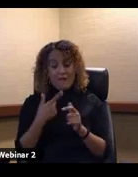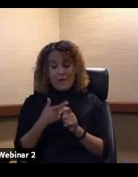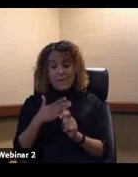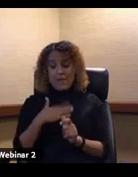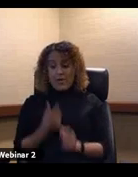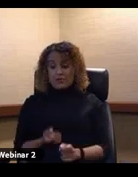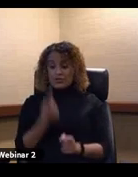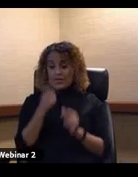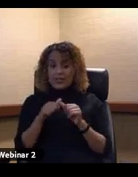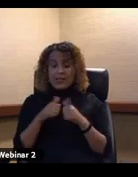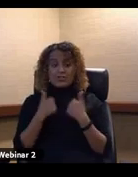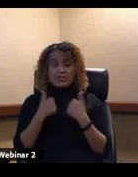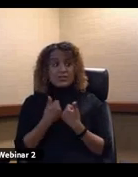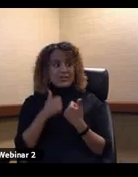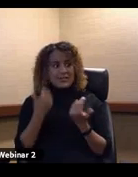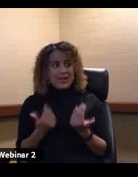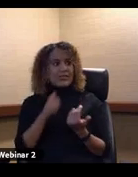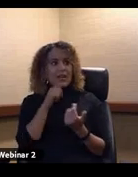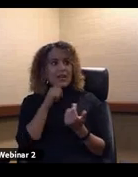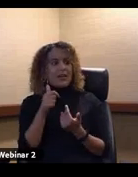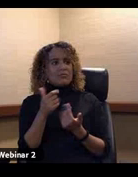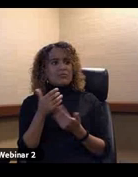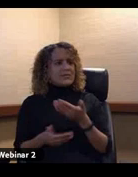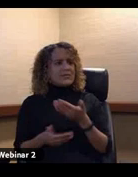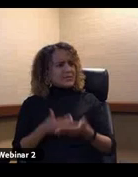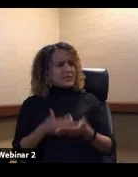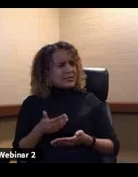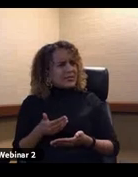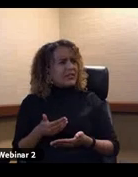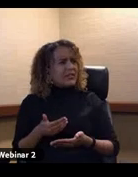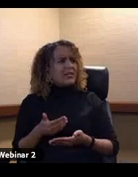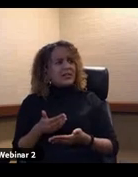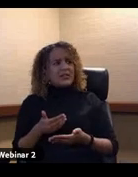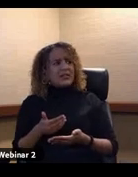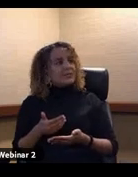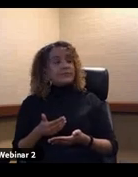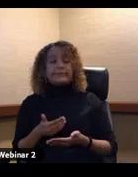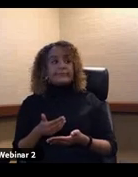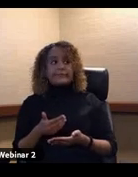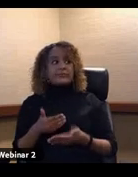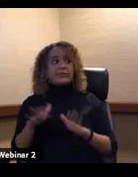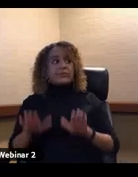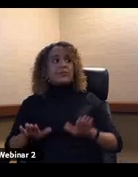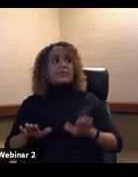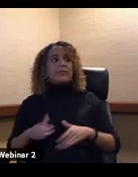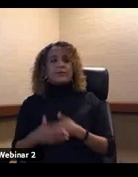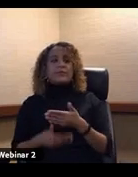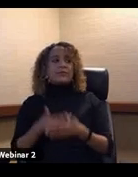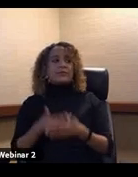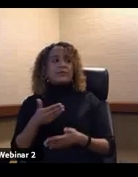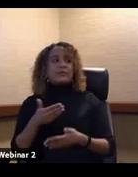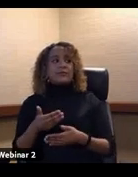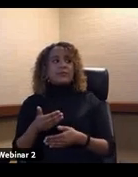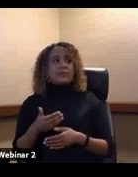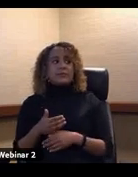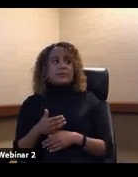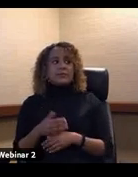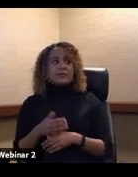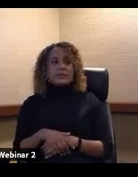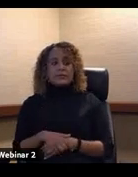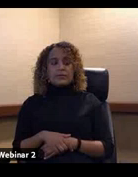this agency is not processing or is now experiencing delays processing needs due to staff being furloughed or backup of